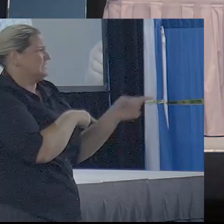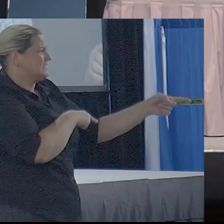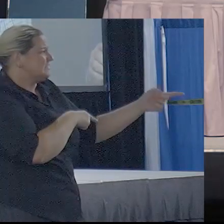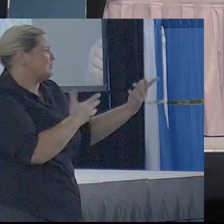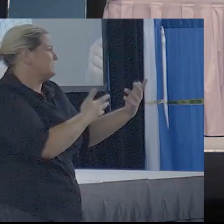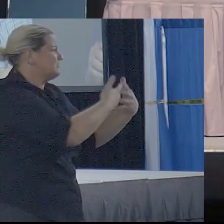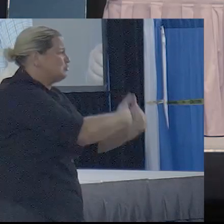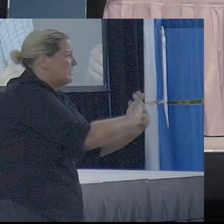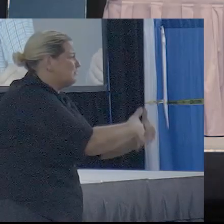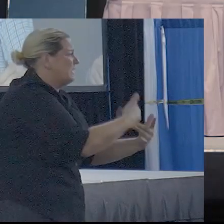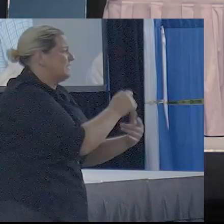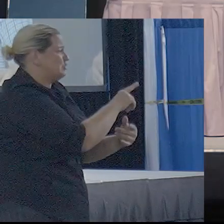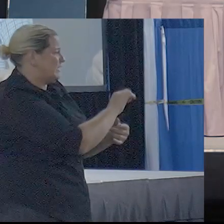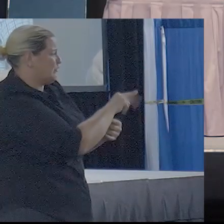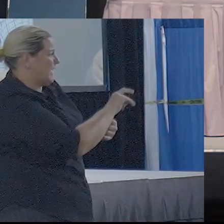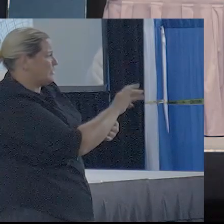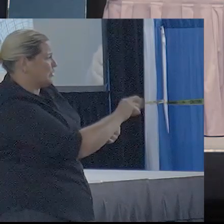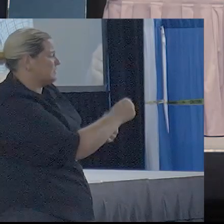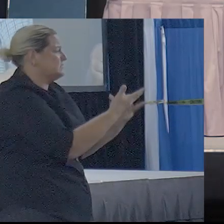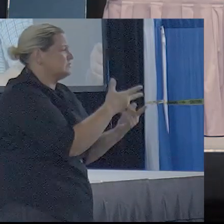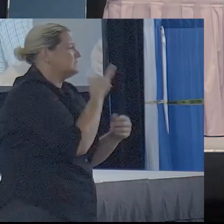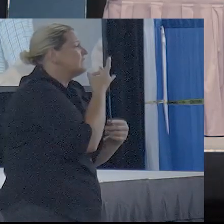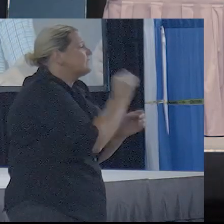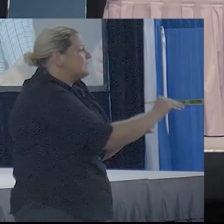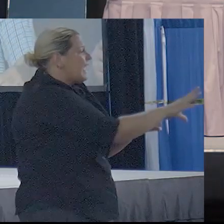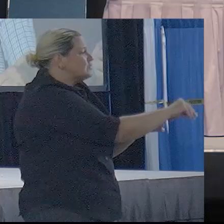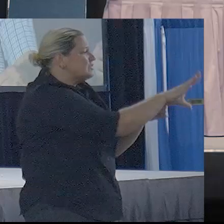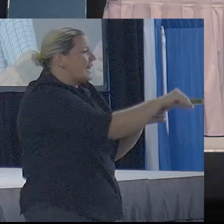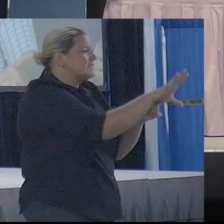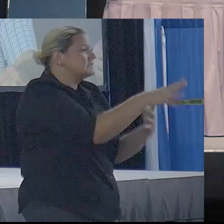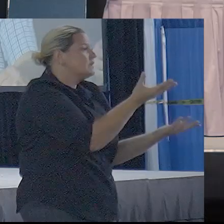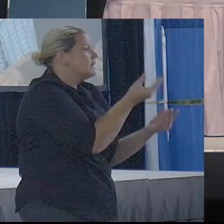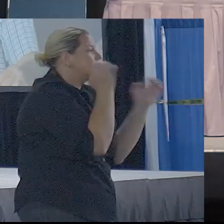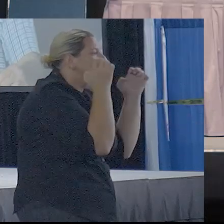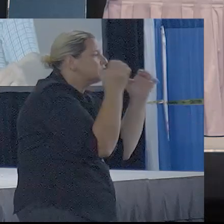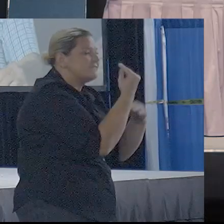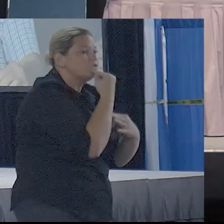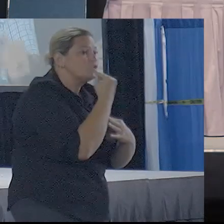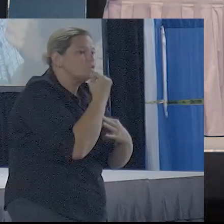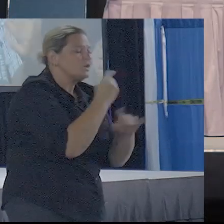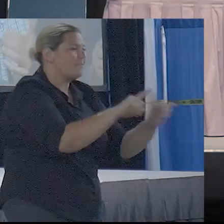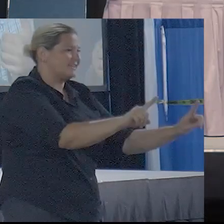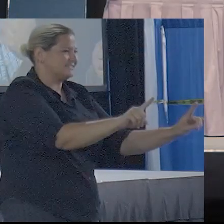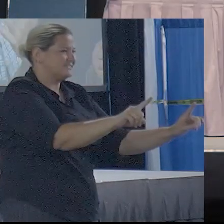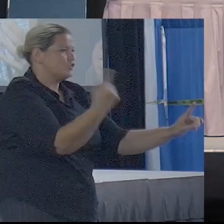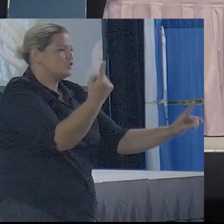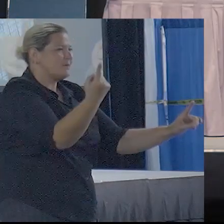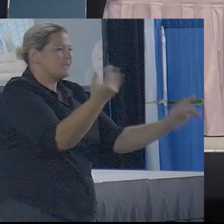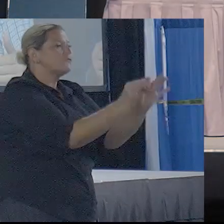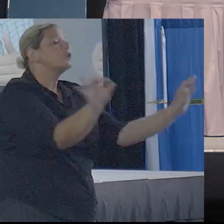food, all kinds of things. There's one thing you can put in your family's emergency kit that doesn't cost you a thing, and that's the knowledge